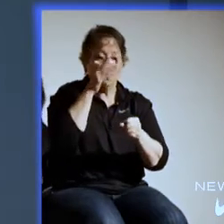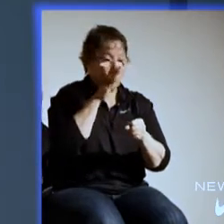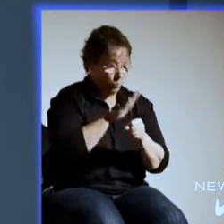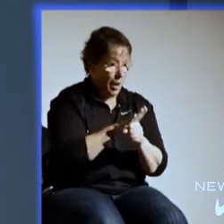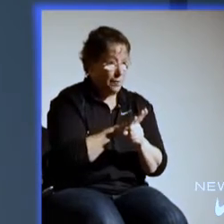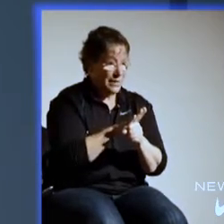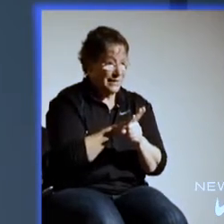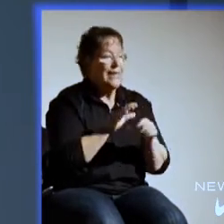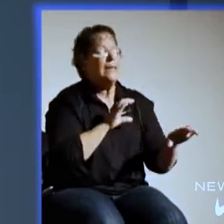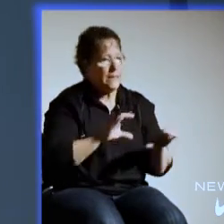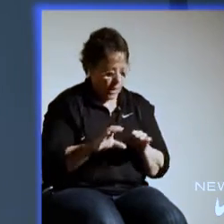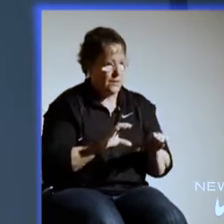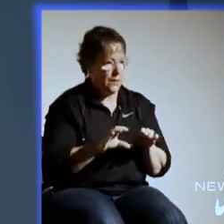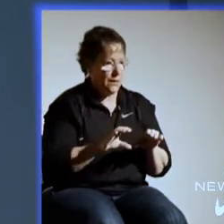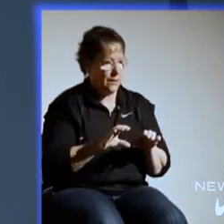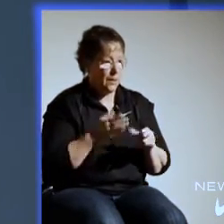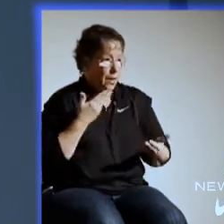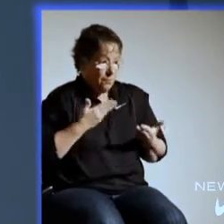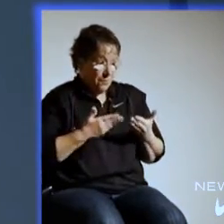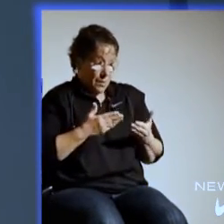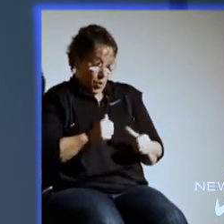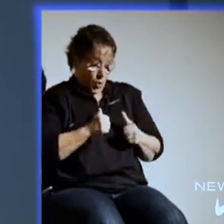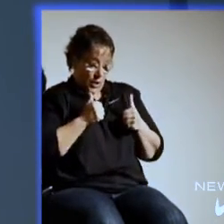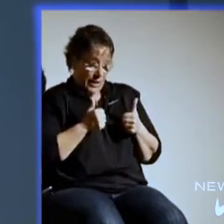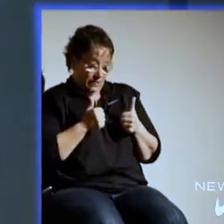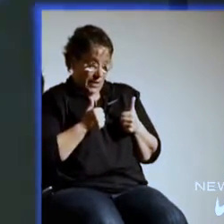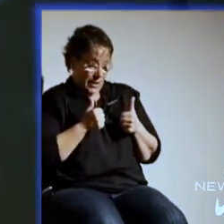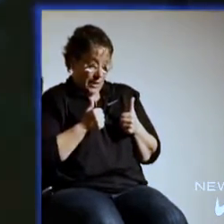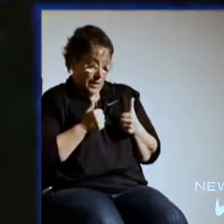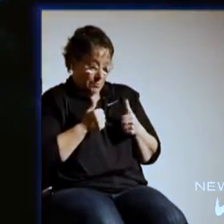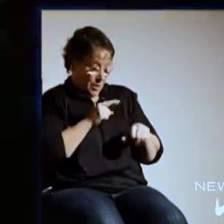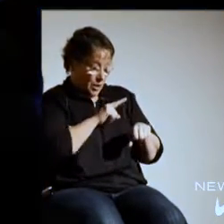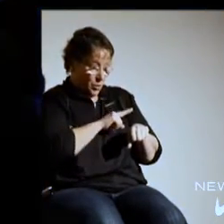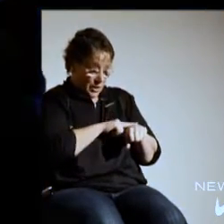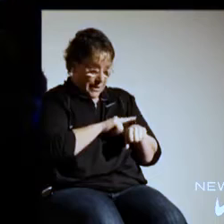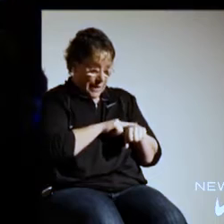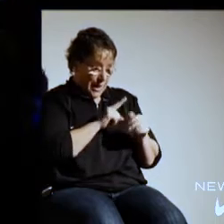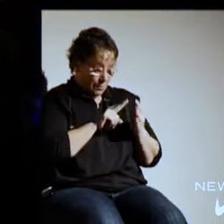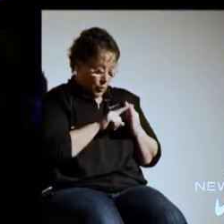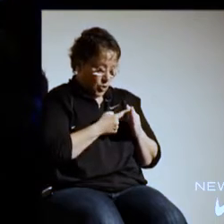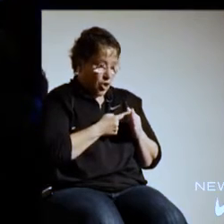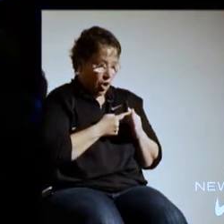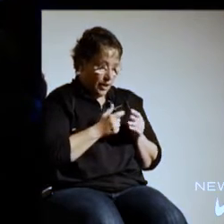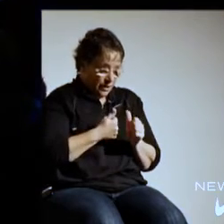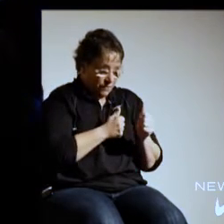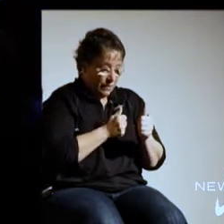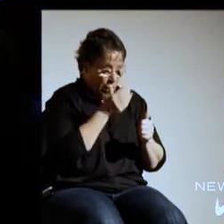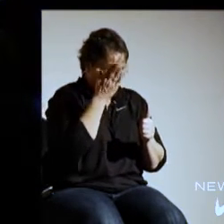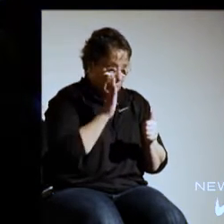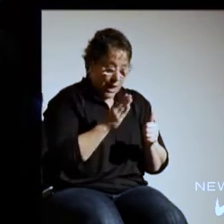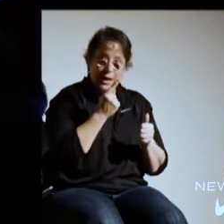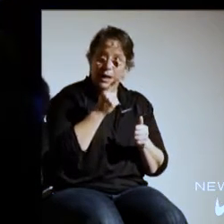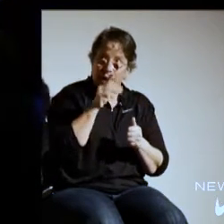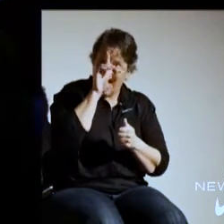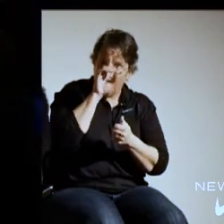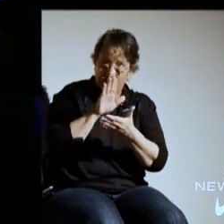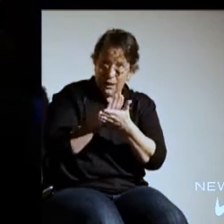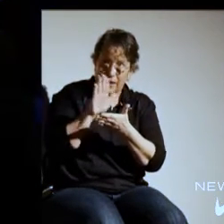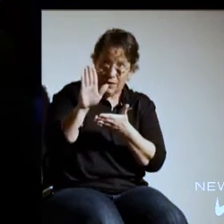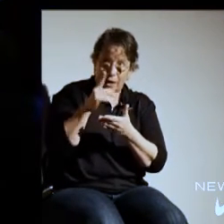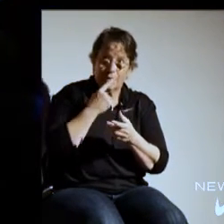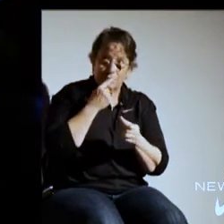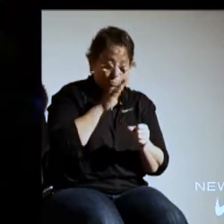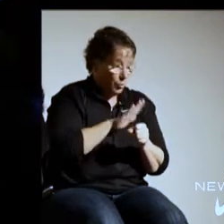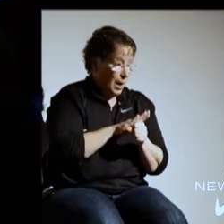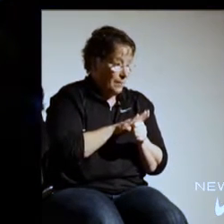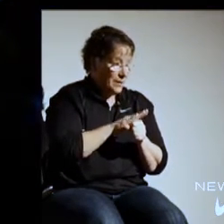promise. You might be living in between the time you started following God and believing his promise and the time that that promise is